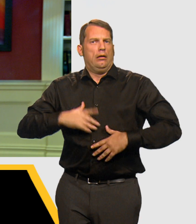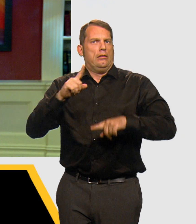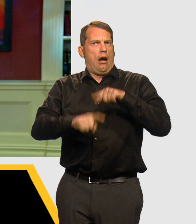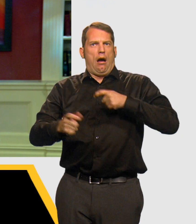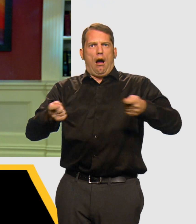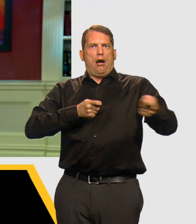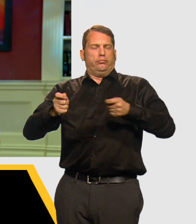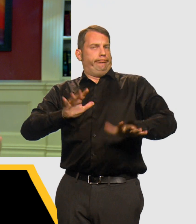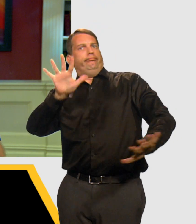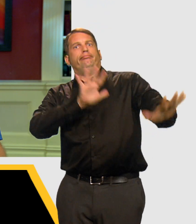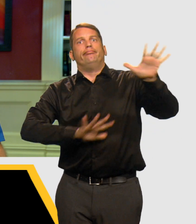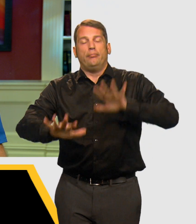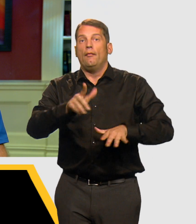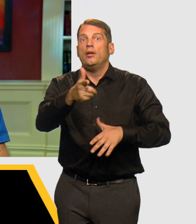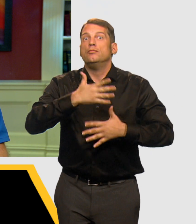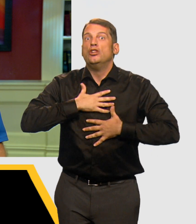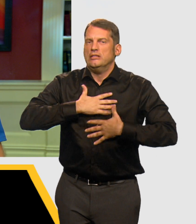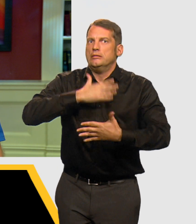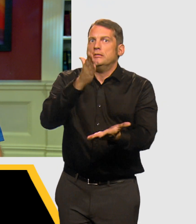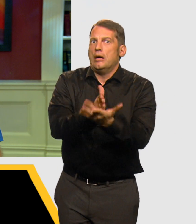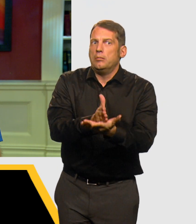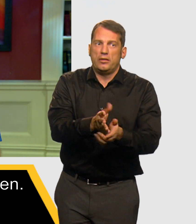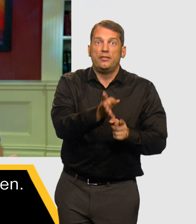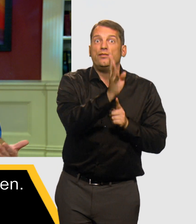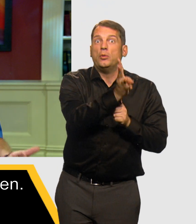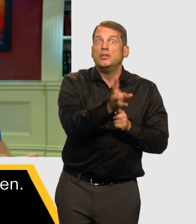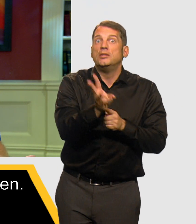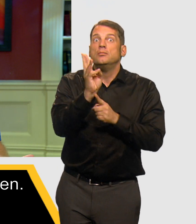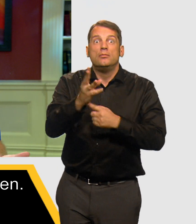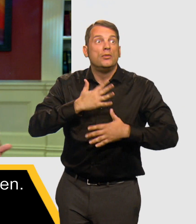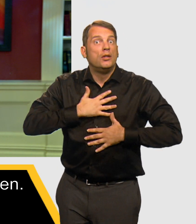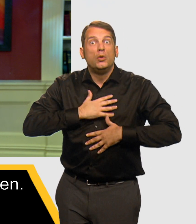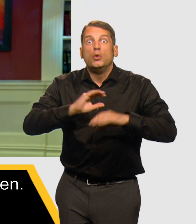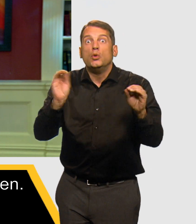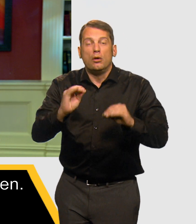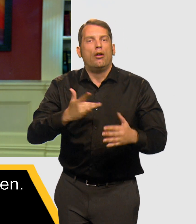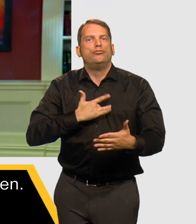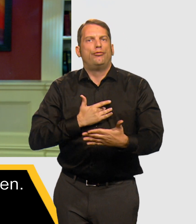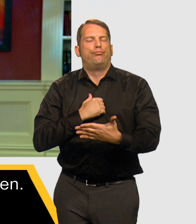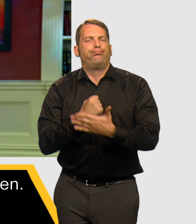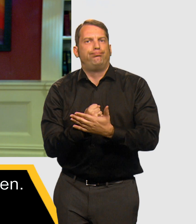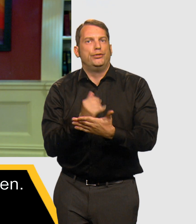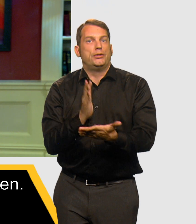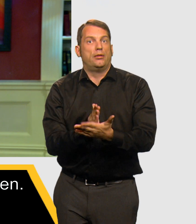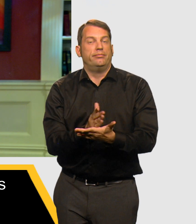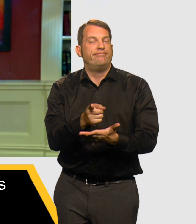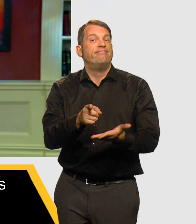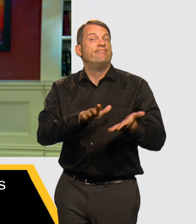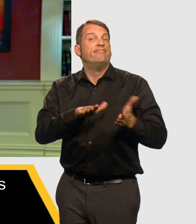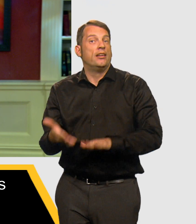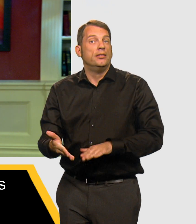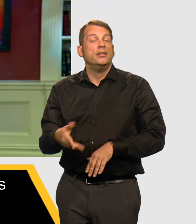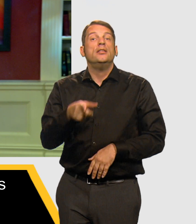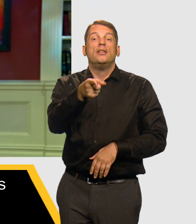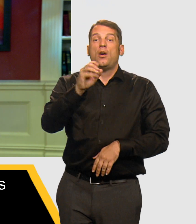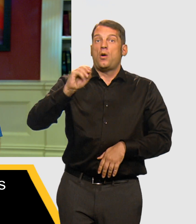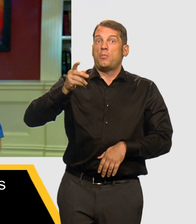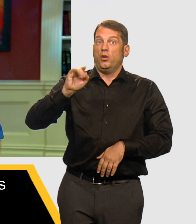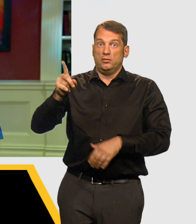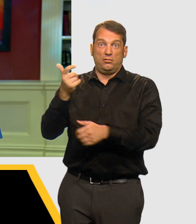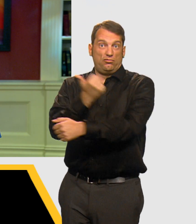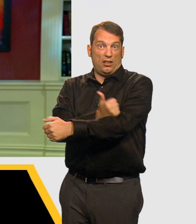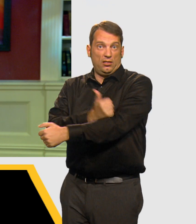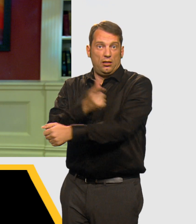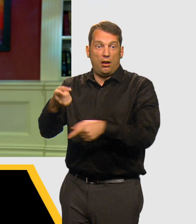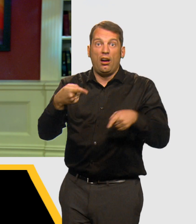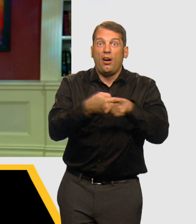breathing. After 4 to 6 minutes of not breathing, your heart stops and you die. Mixing opioids and other